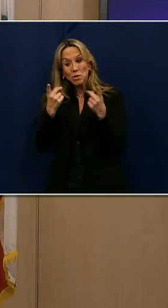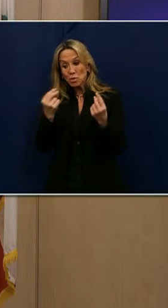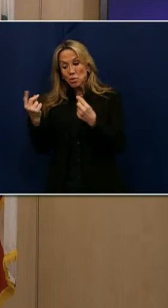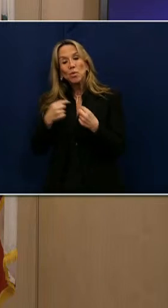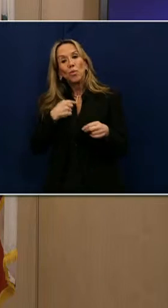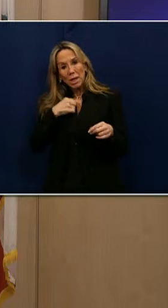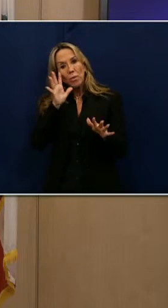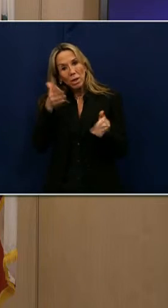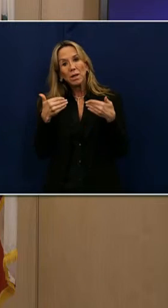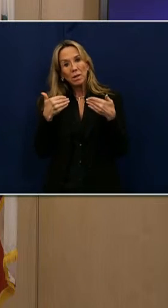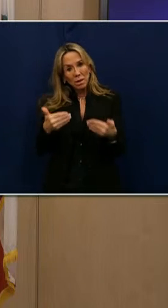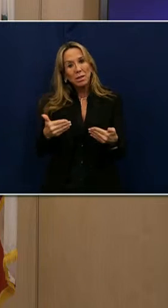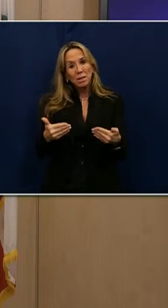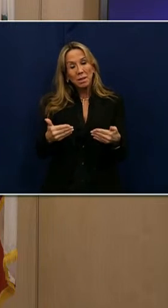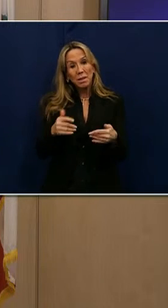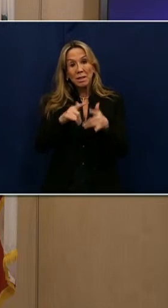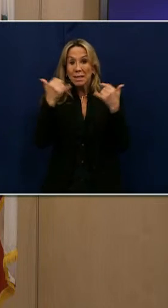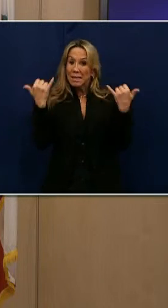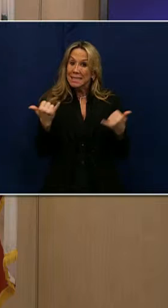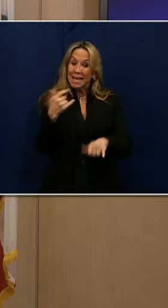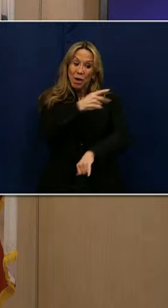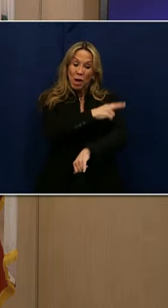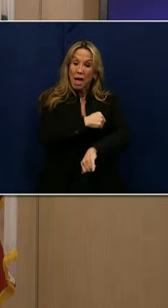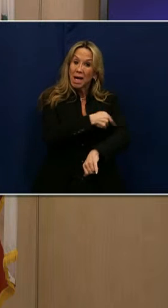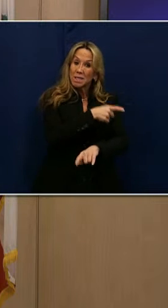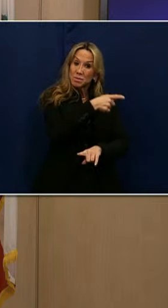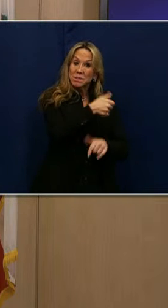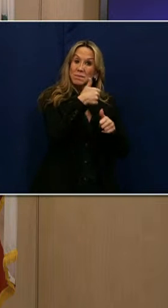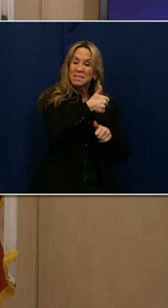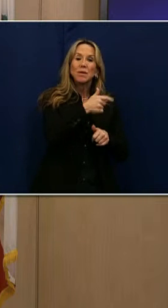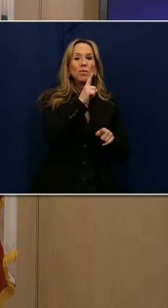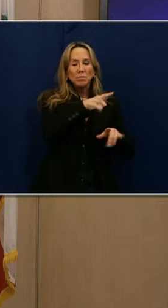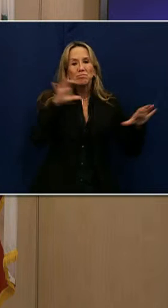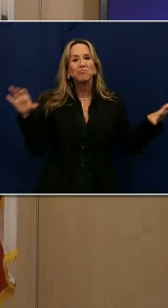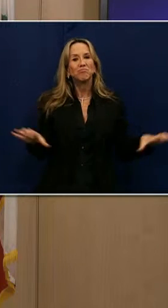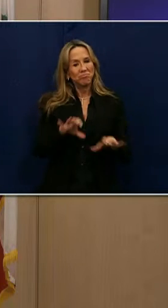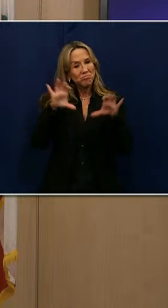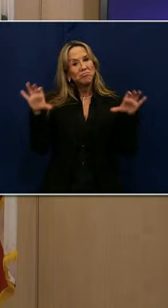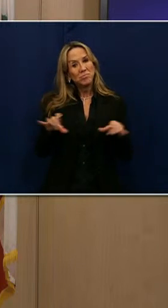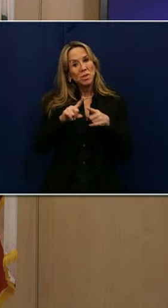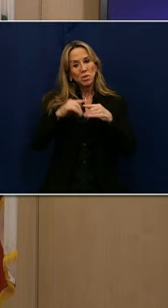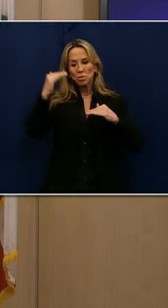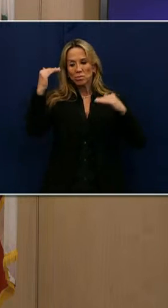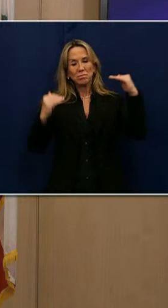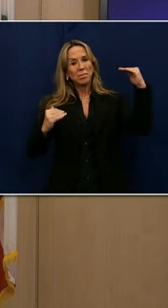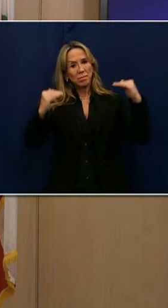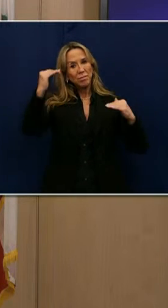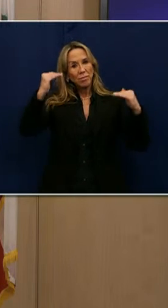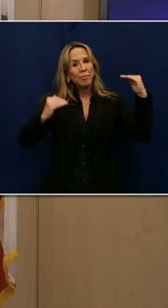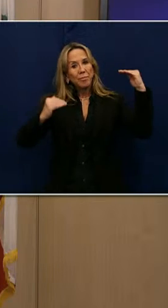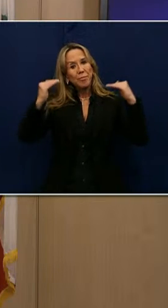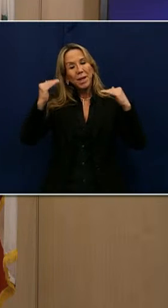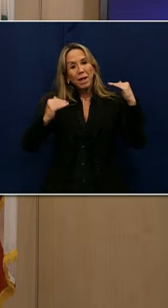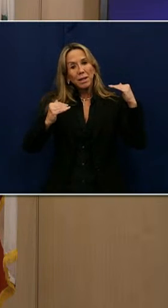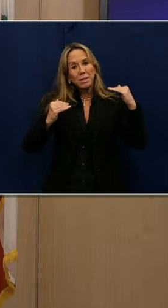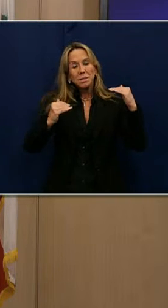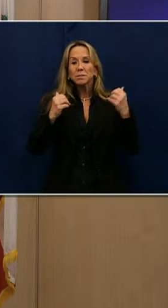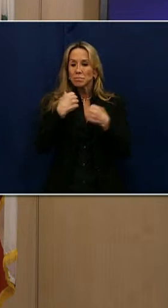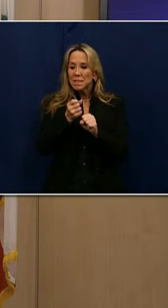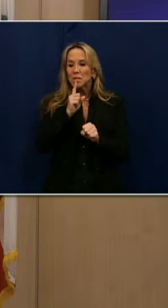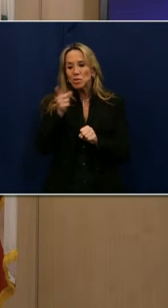to be taken. But the hospitals are currently taking the actions they need to keep that balance with